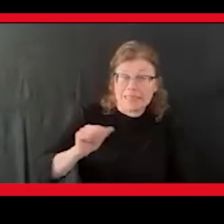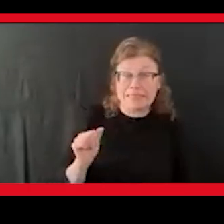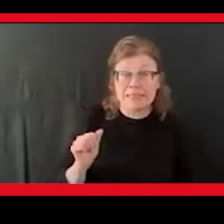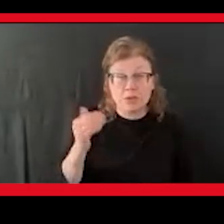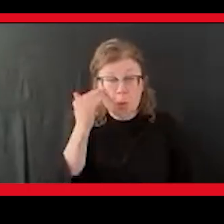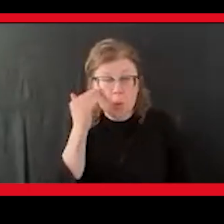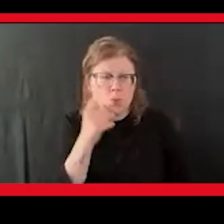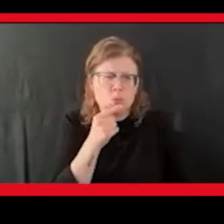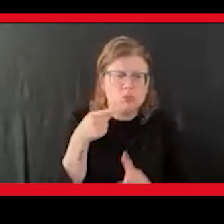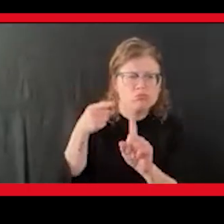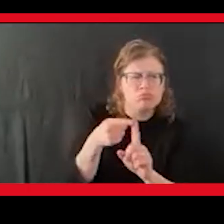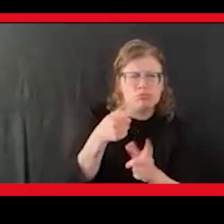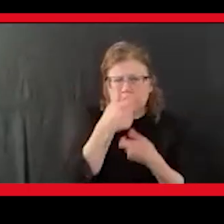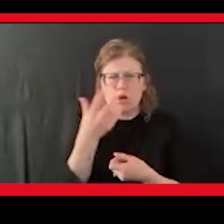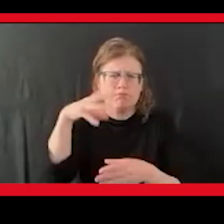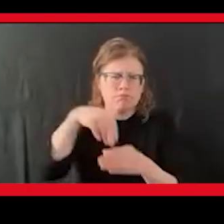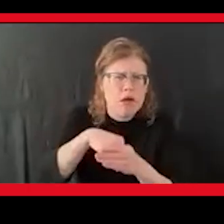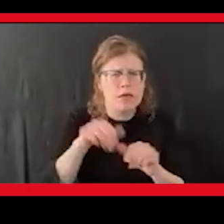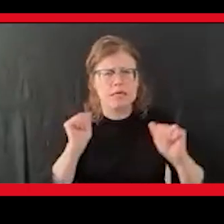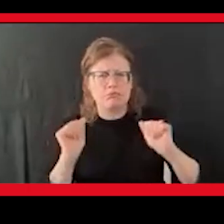is a nomination form on our website.